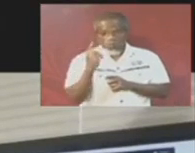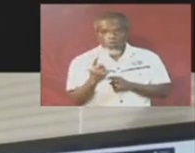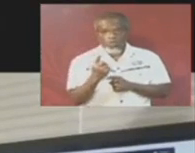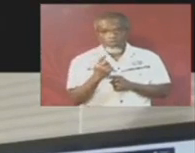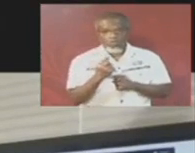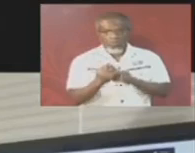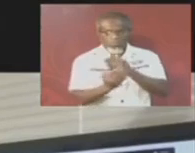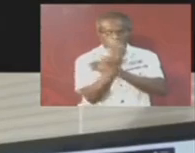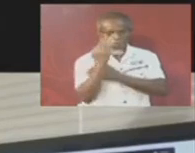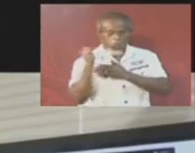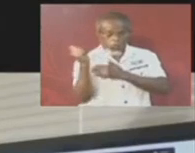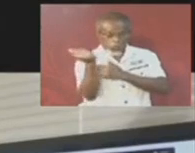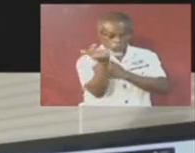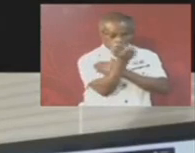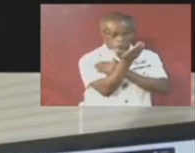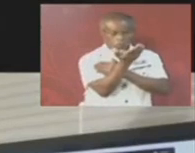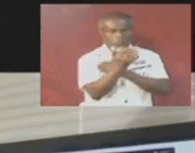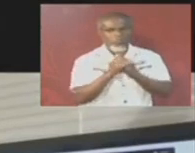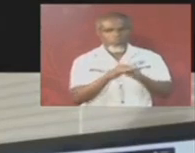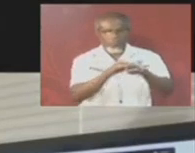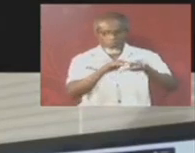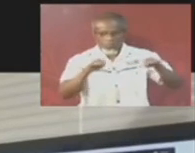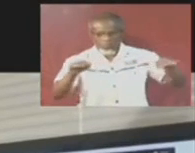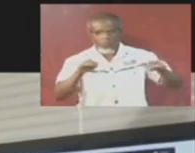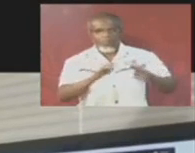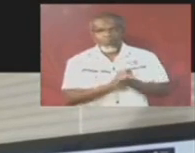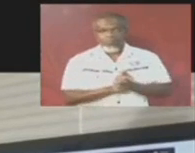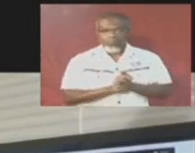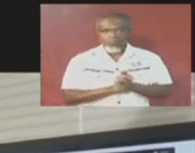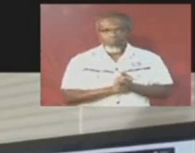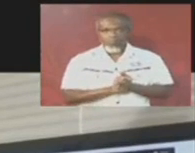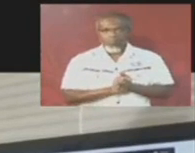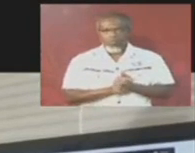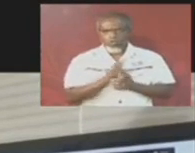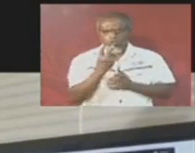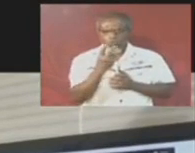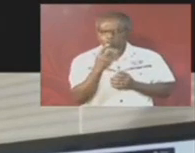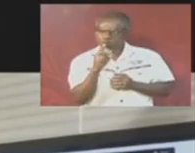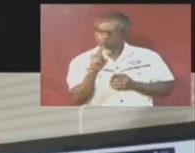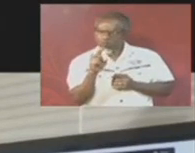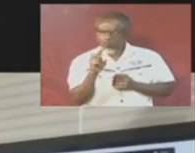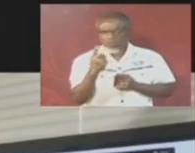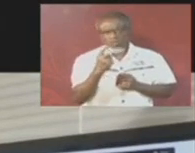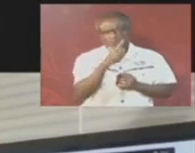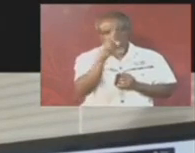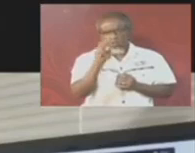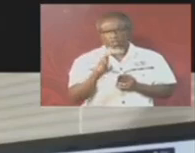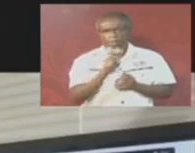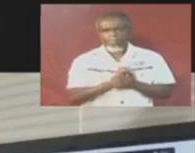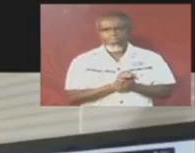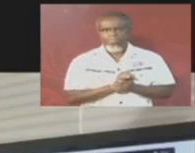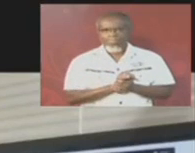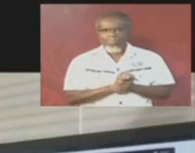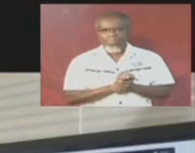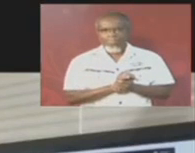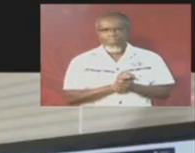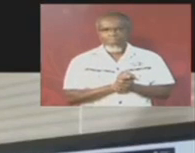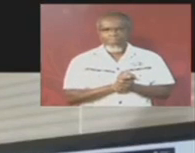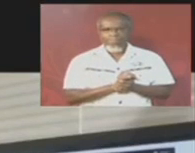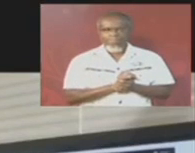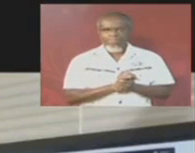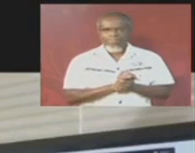panel. Just my two quick questions, and I wanted to sort of take off from my colleague